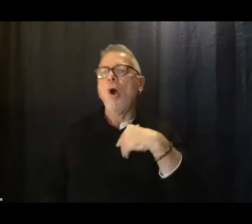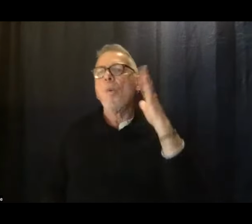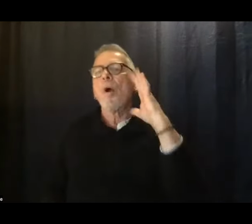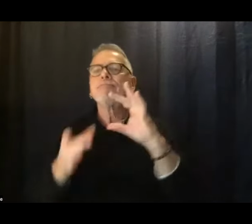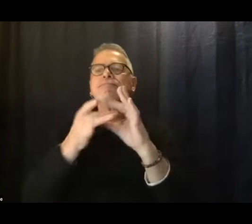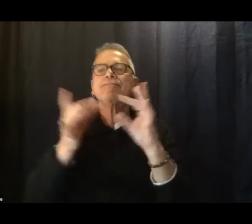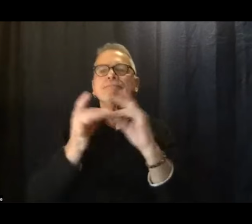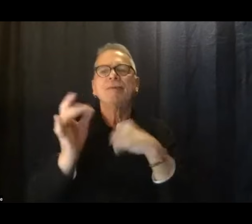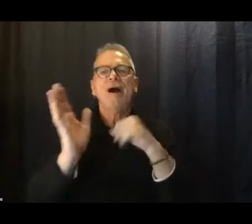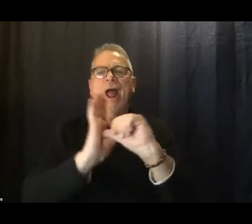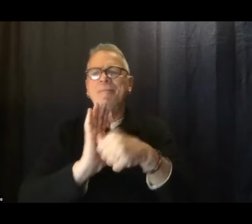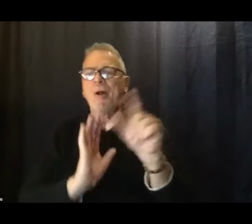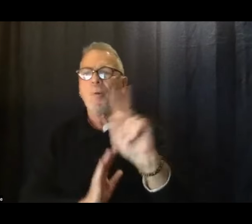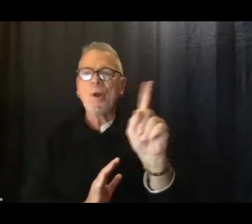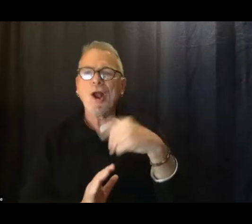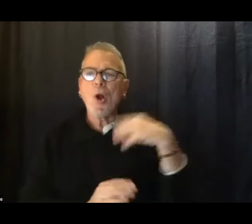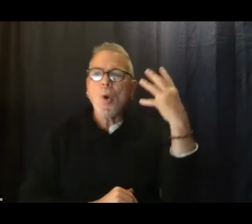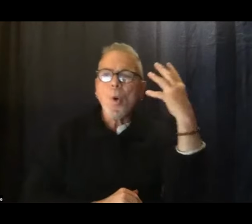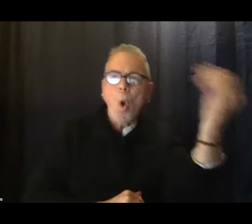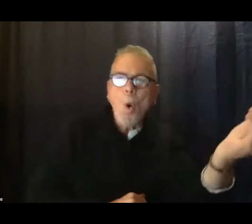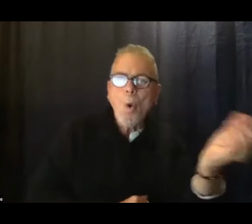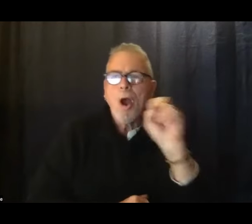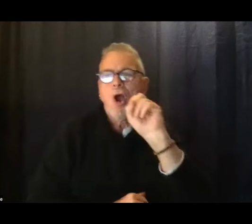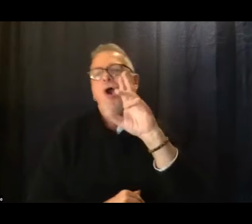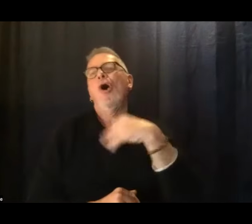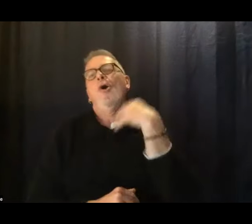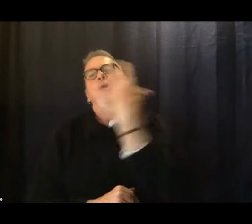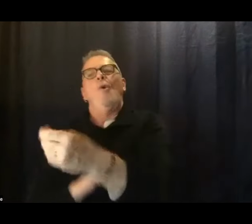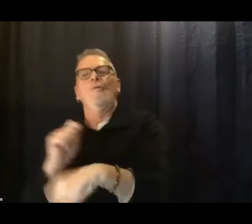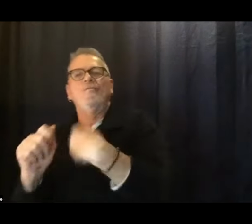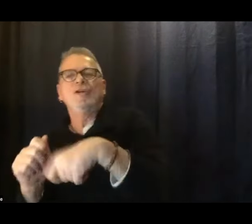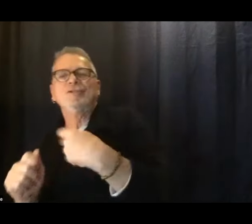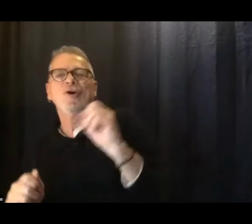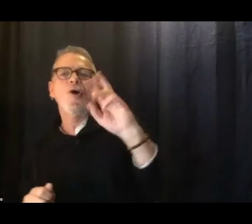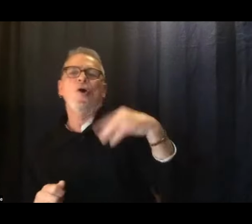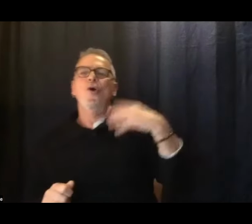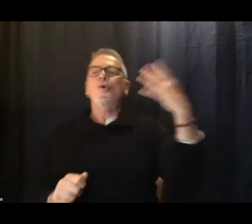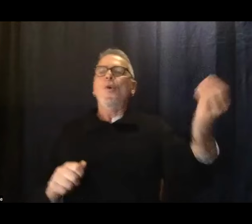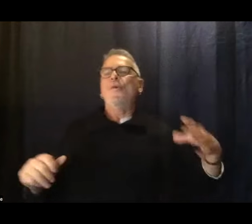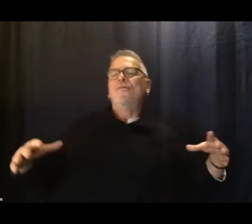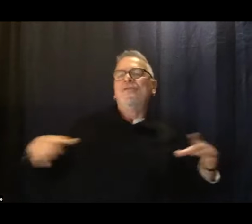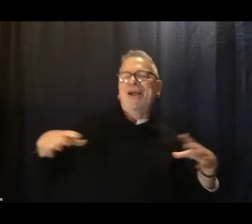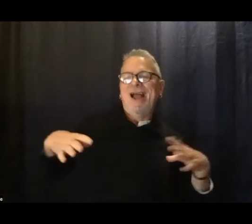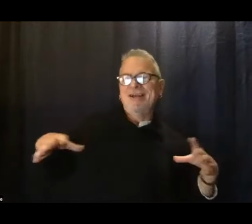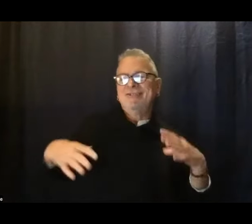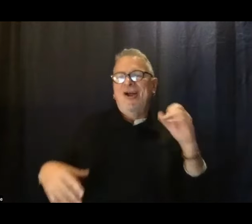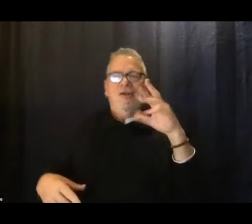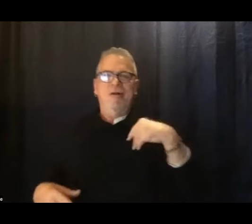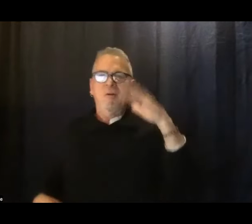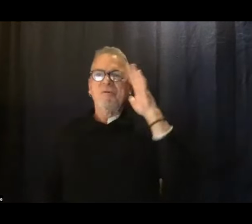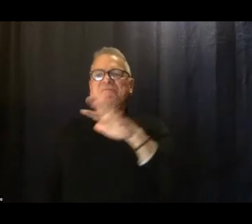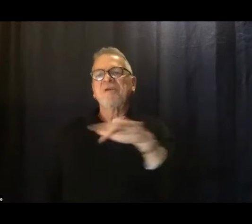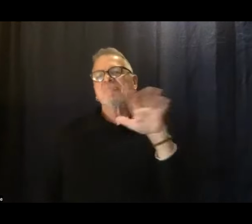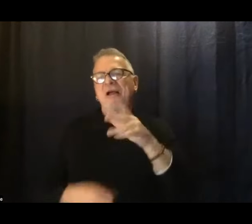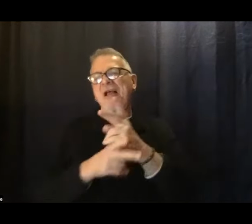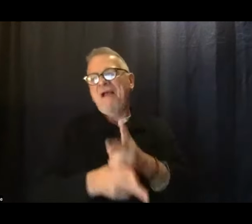So I'm going to fingerspell it a little bit differently. I'm going to emphasize where I'm going. Maybe I'm going fishing or